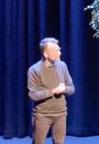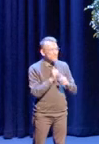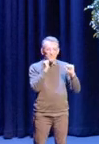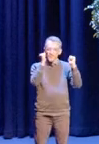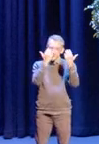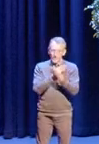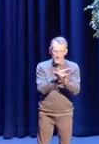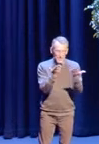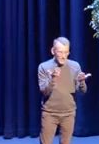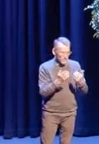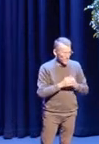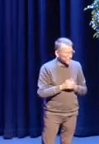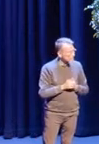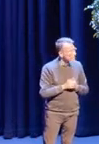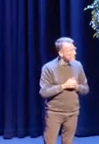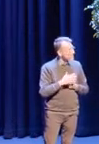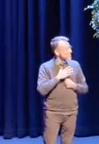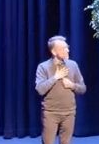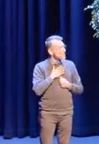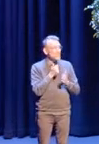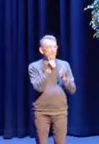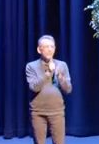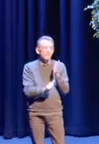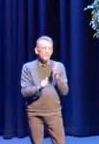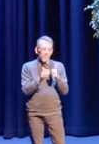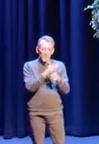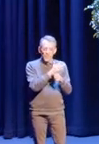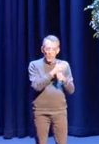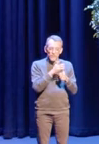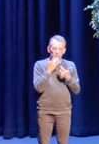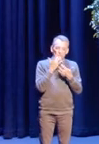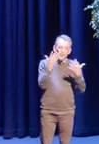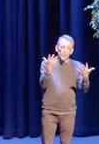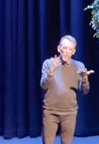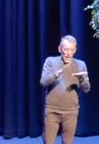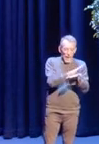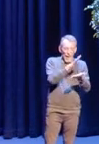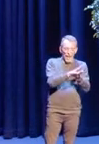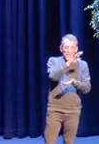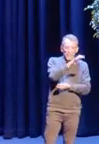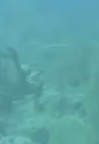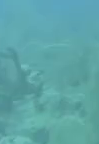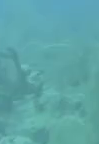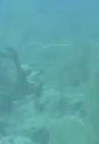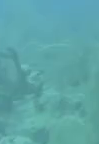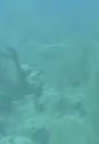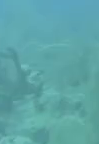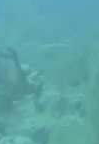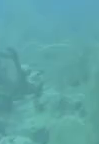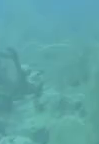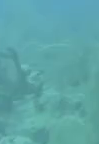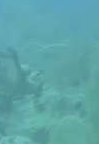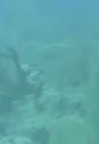Good evening. I'd like to start by first of all showing you my happy place. This is